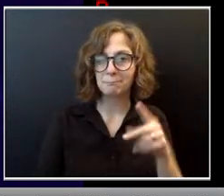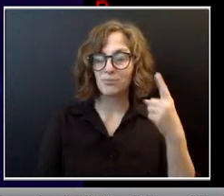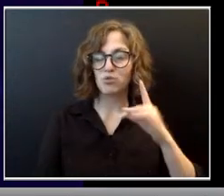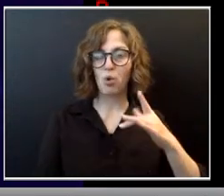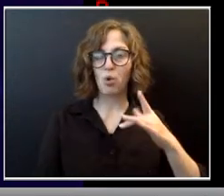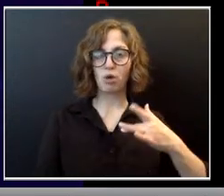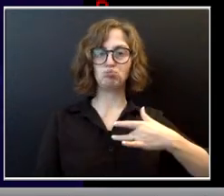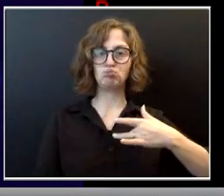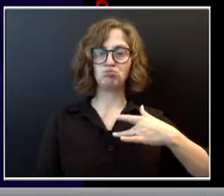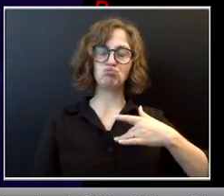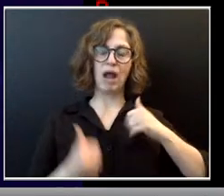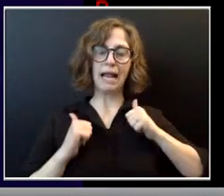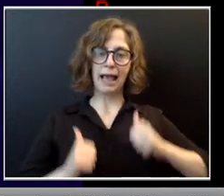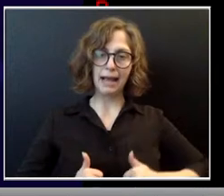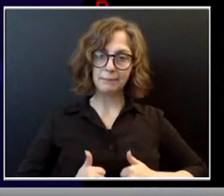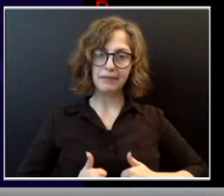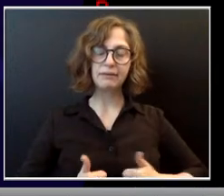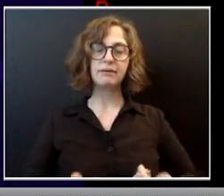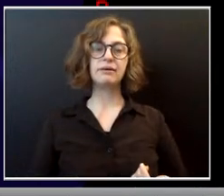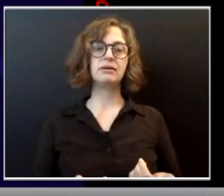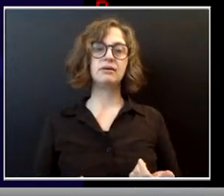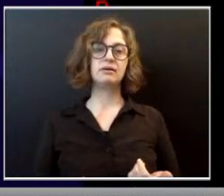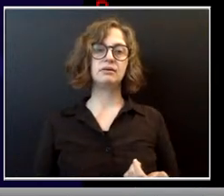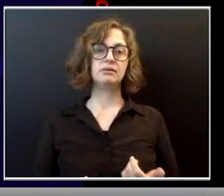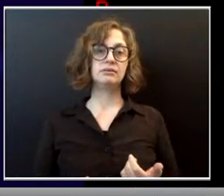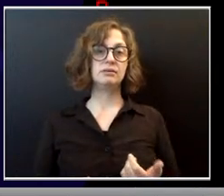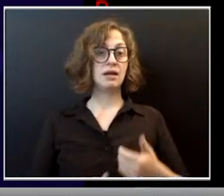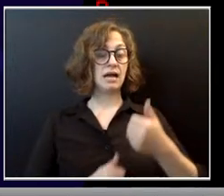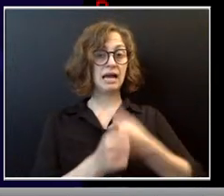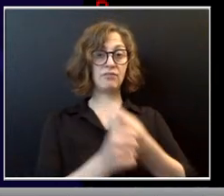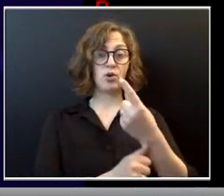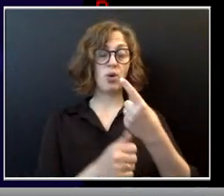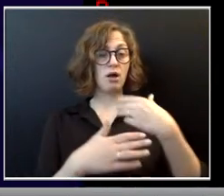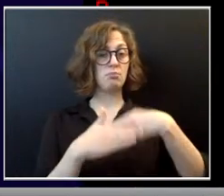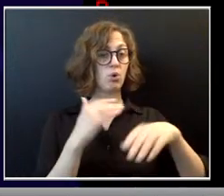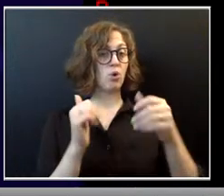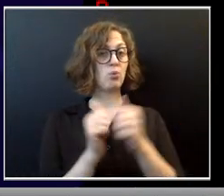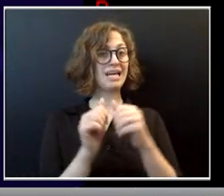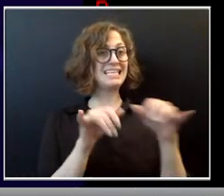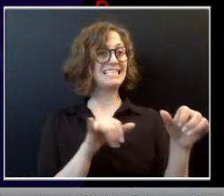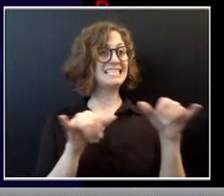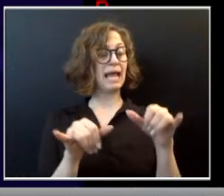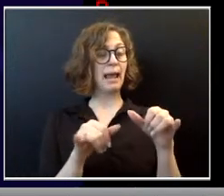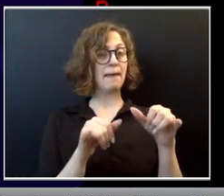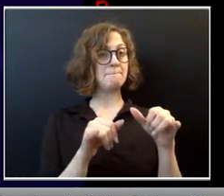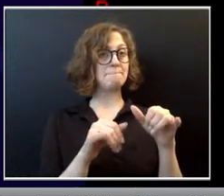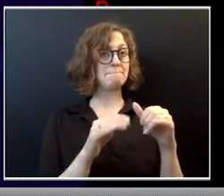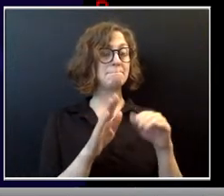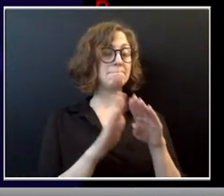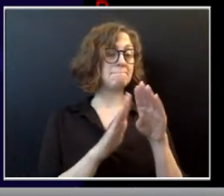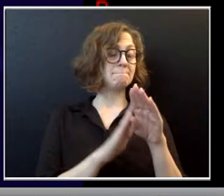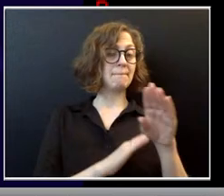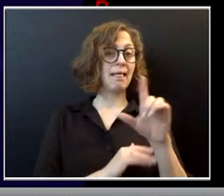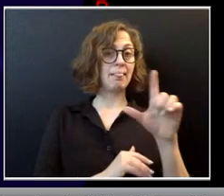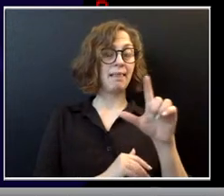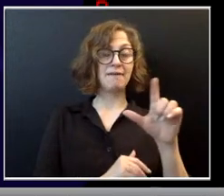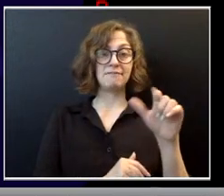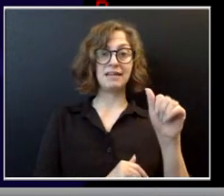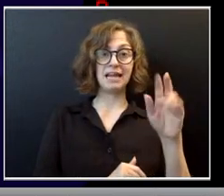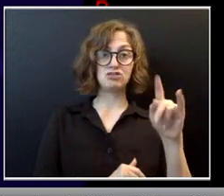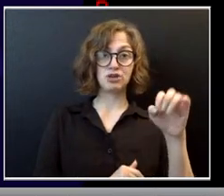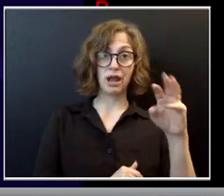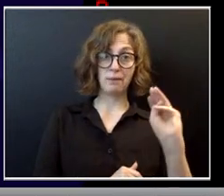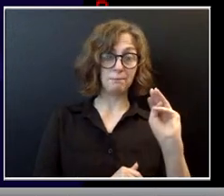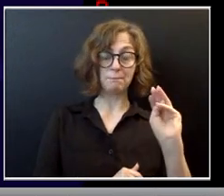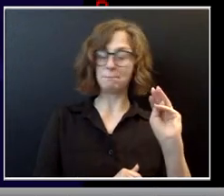so it lets us know not everyone's born with the same construction of the left atrium. So sometimes people have four veins like we see here.